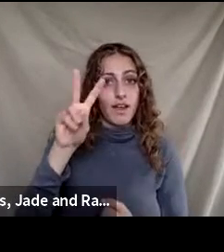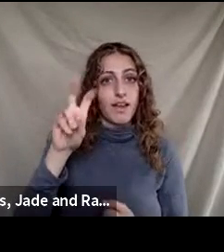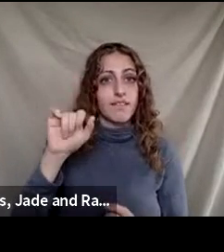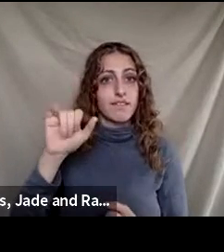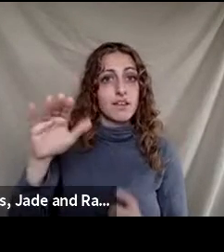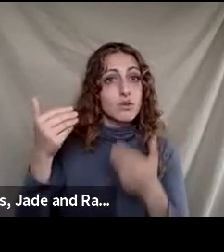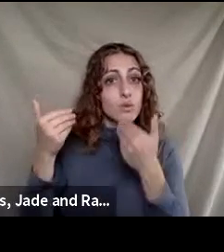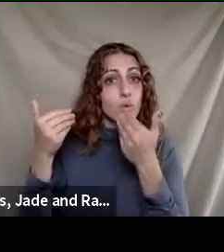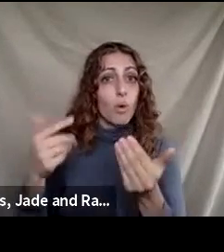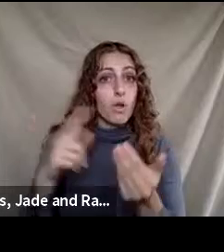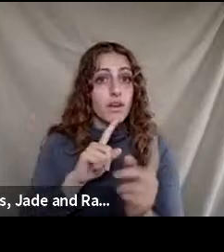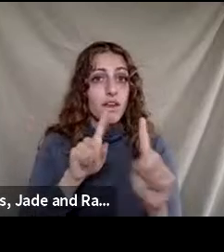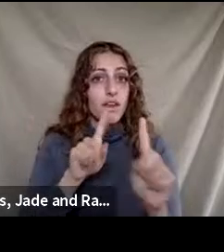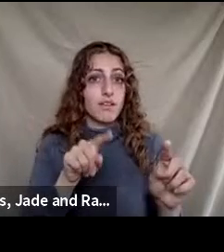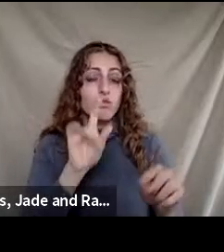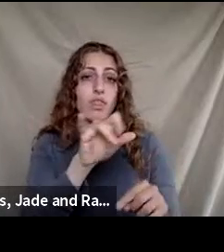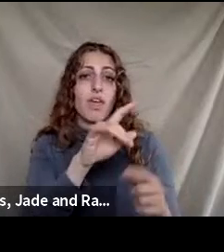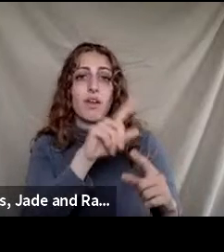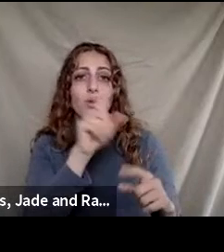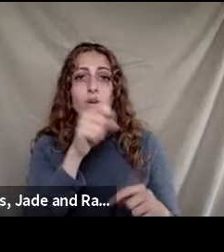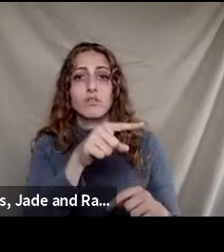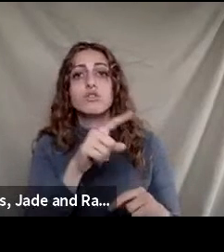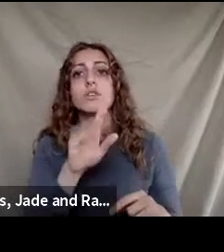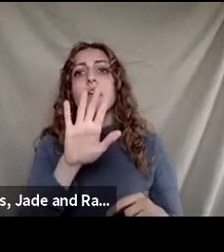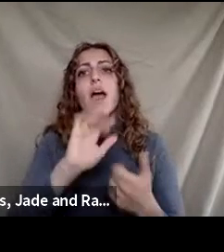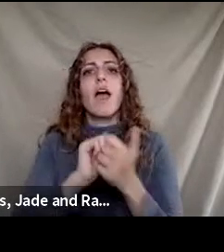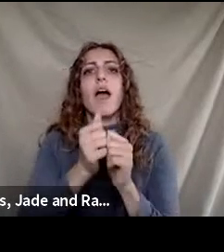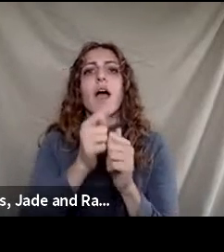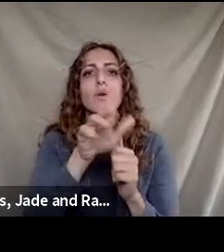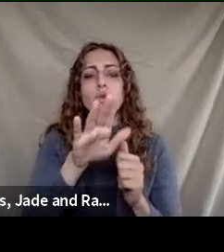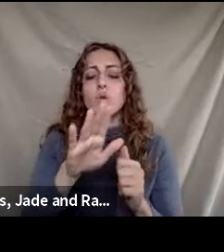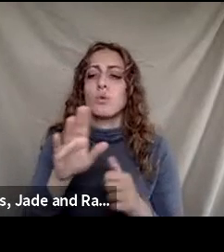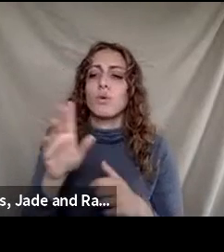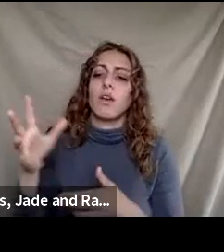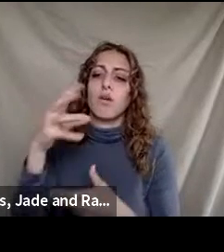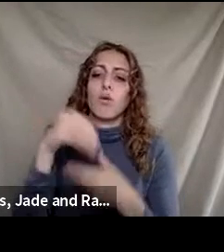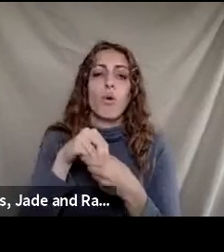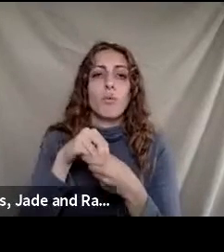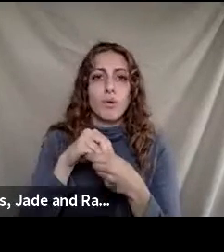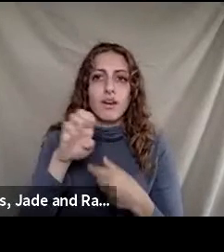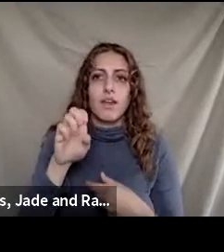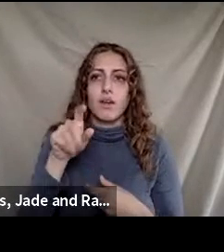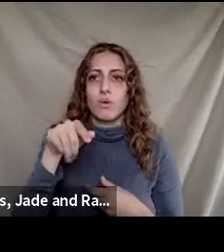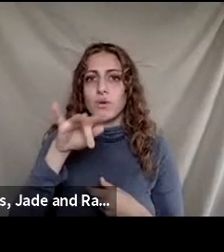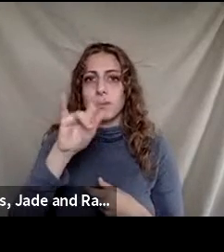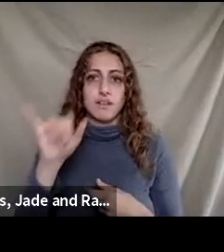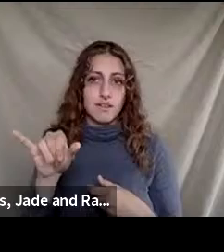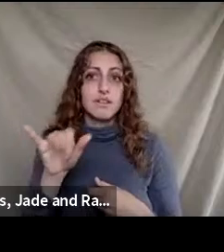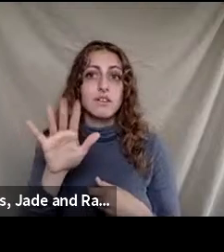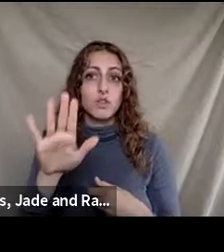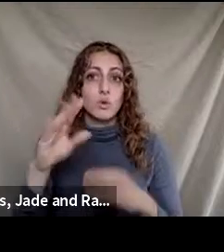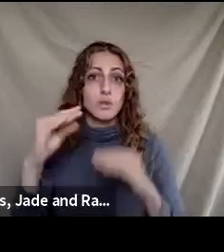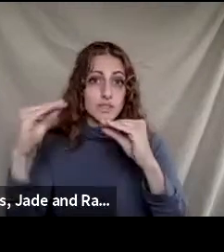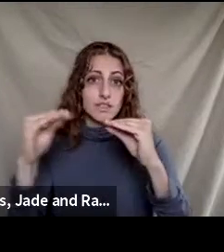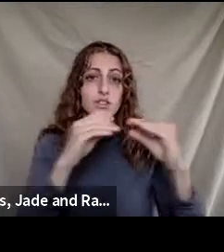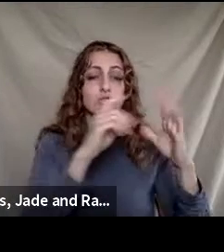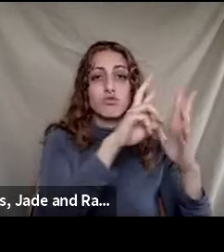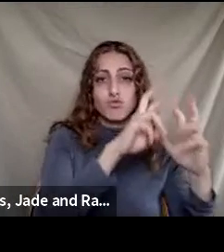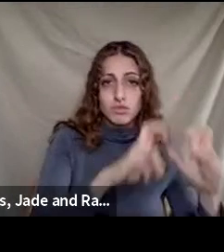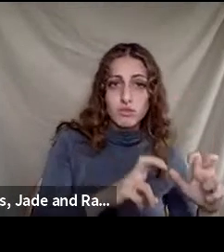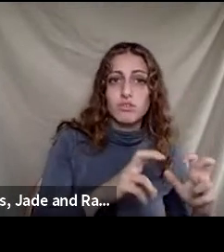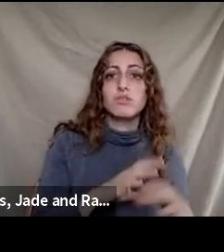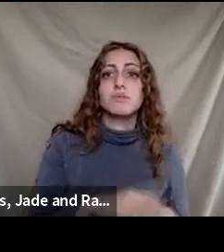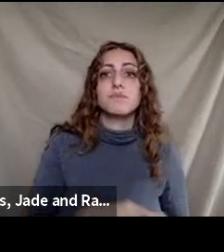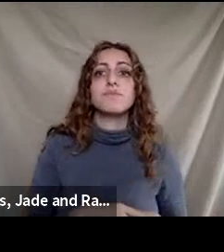talk about how you incorporate equity in your research and teaching? Yeah, absolutely. Thank you for the